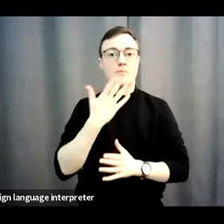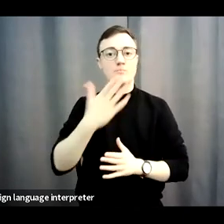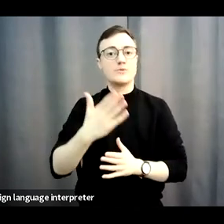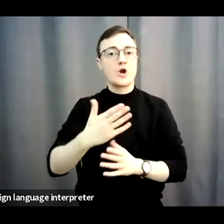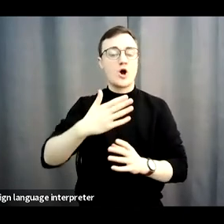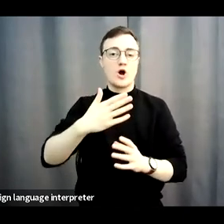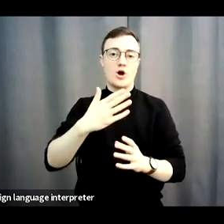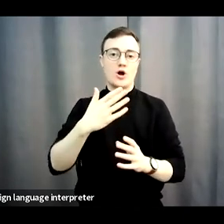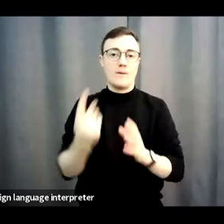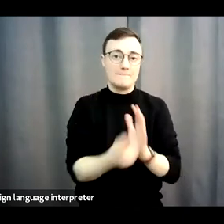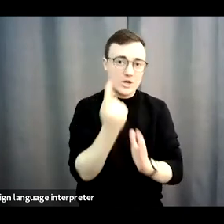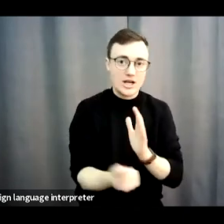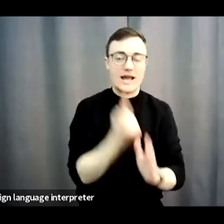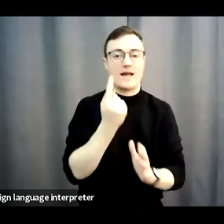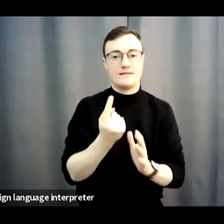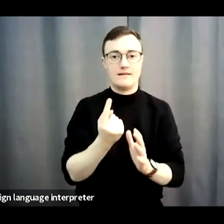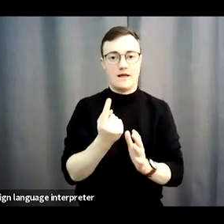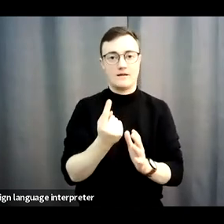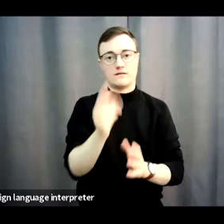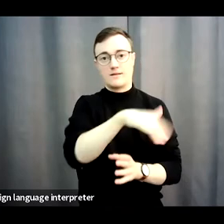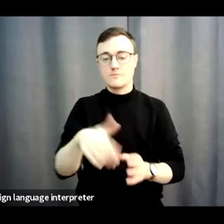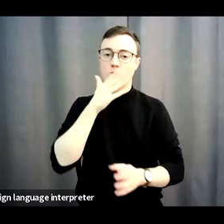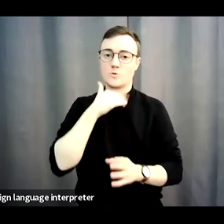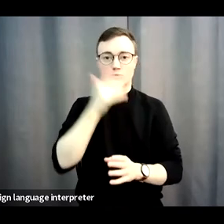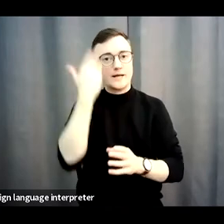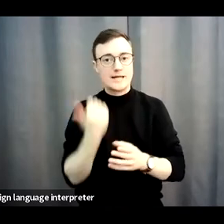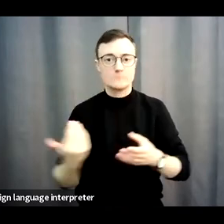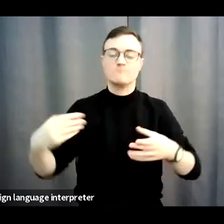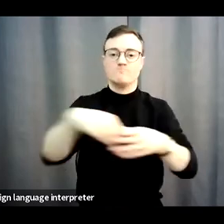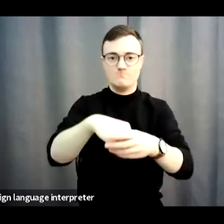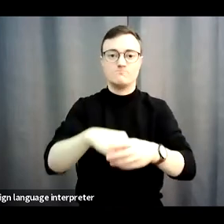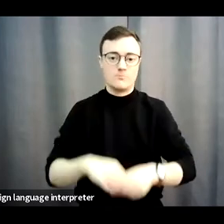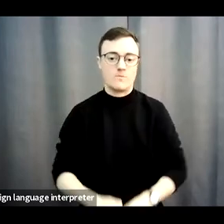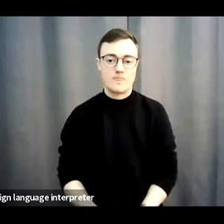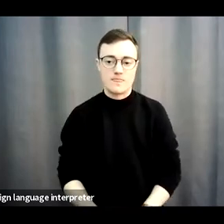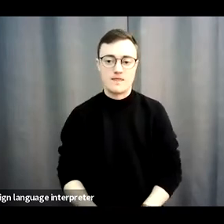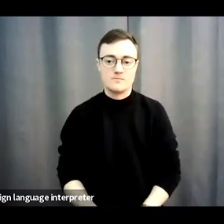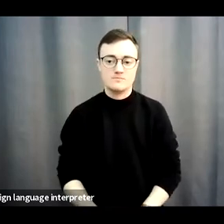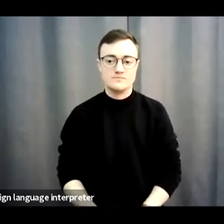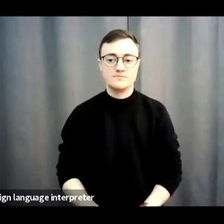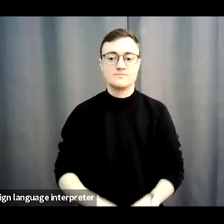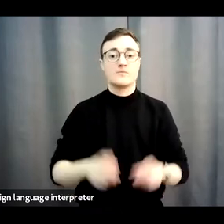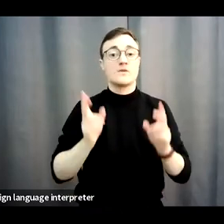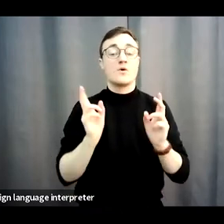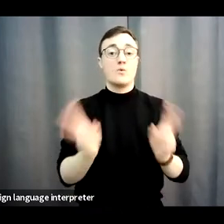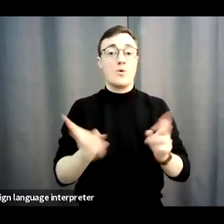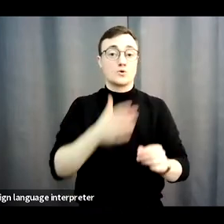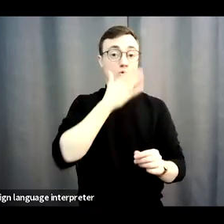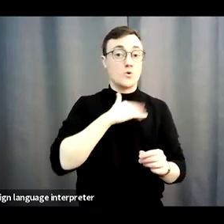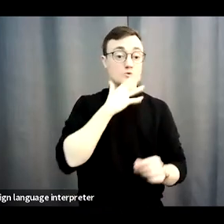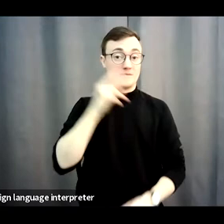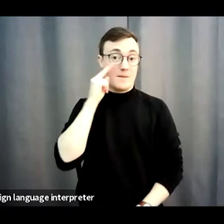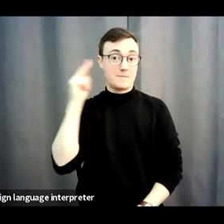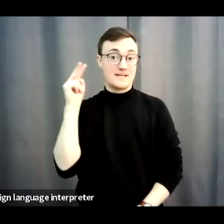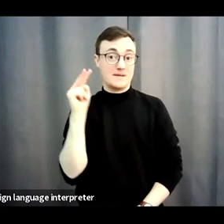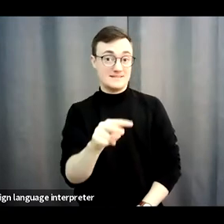skills, and ways to participate, as well as incorporating the youth perspective as part